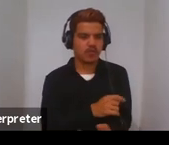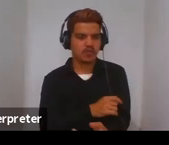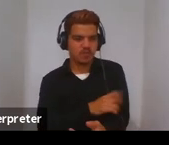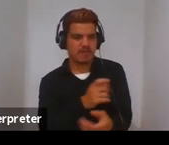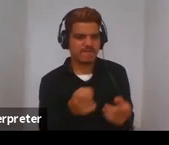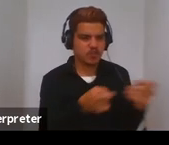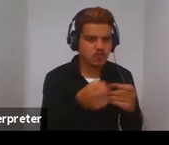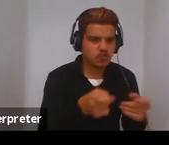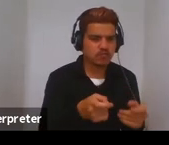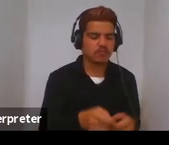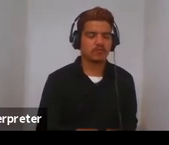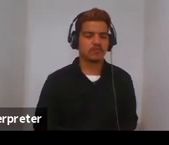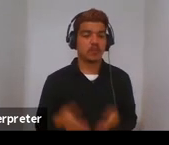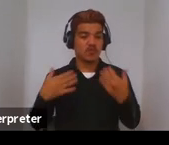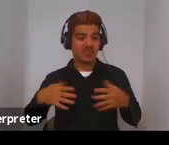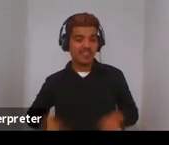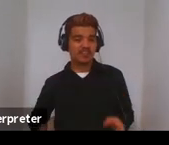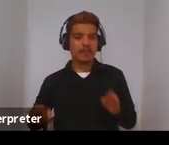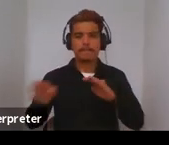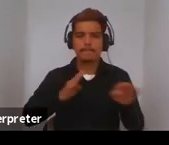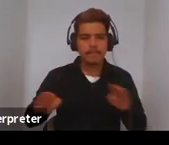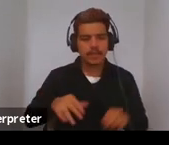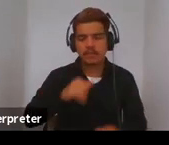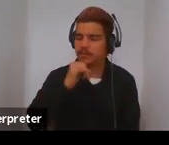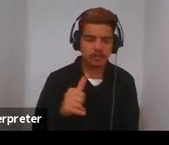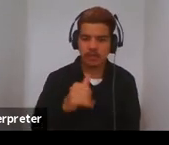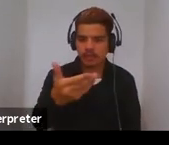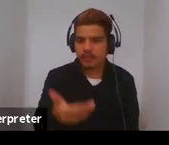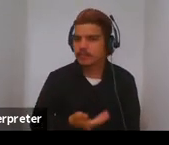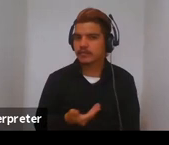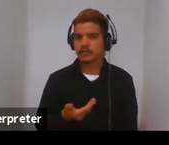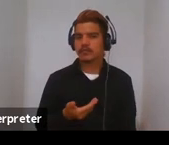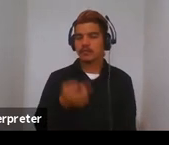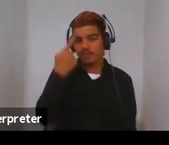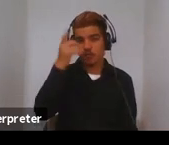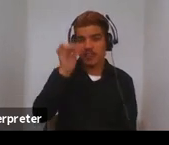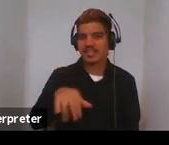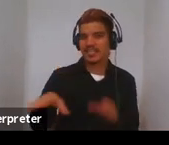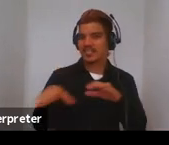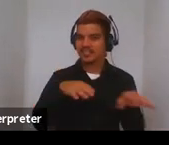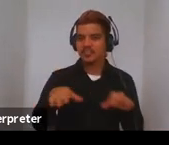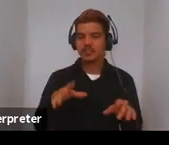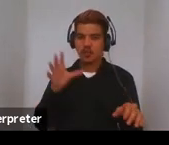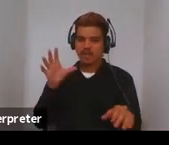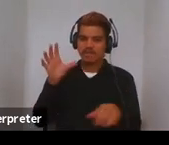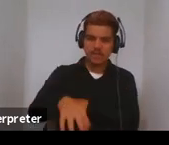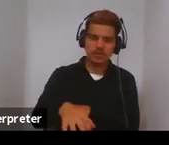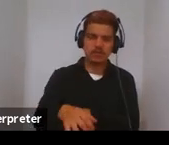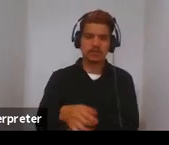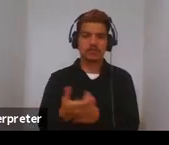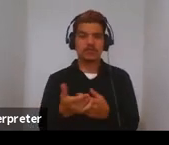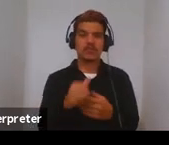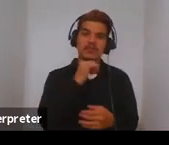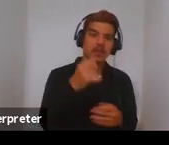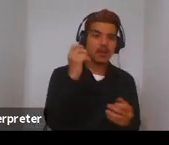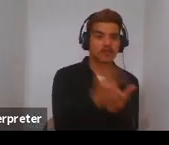person. Clothing, behavior are not invitations to sexual activity. Forcing someone to engage in non-consensual